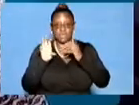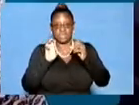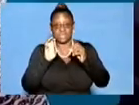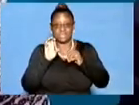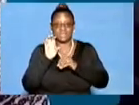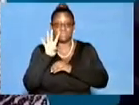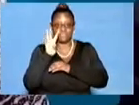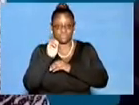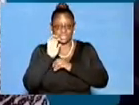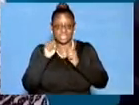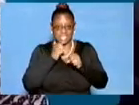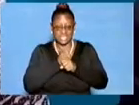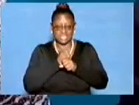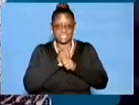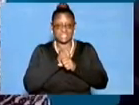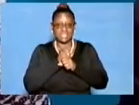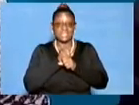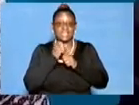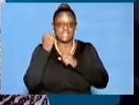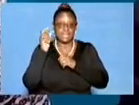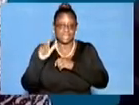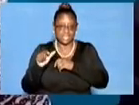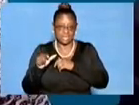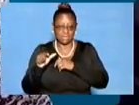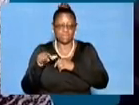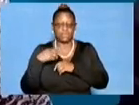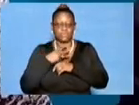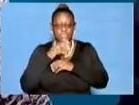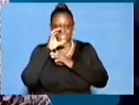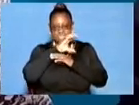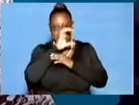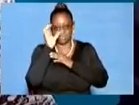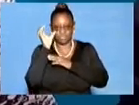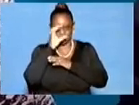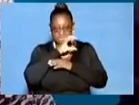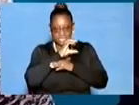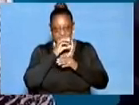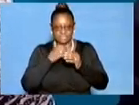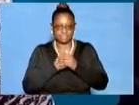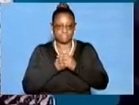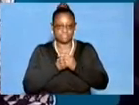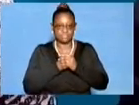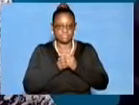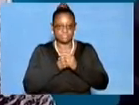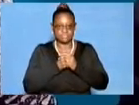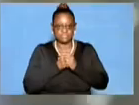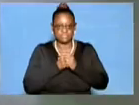country's golden anniversary while the choir celebrates its 40th anniversary.